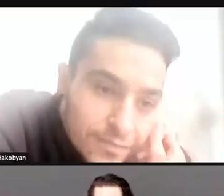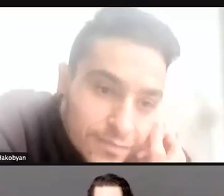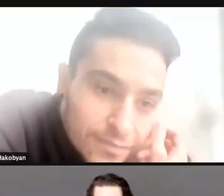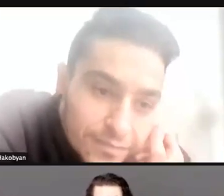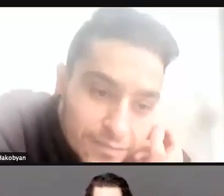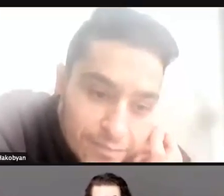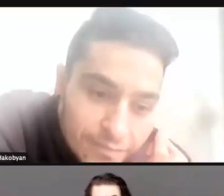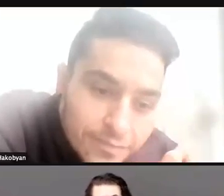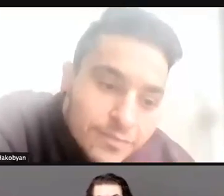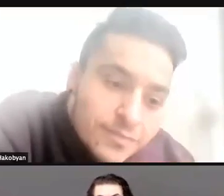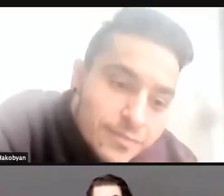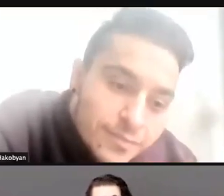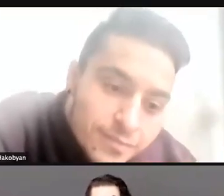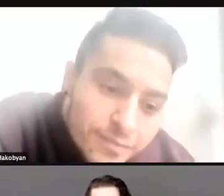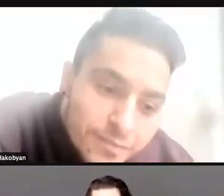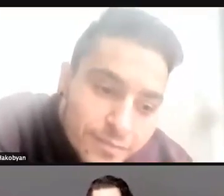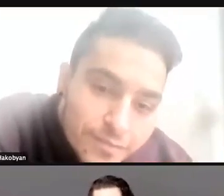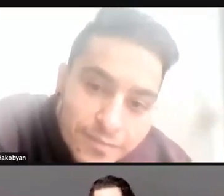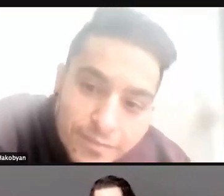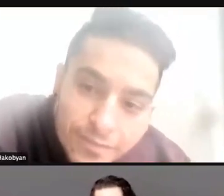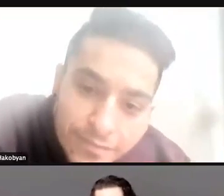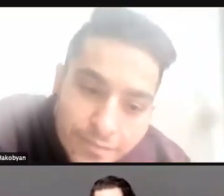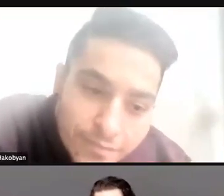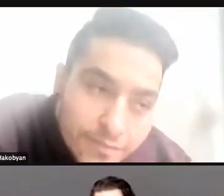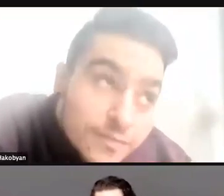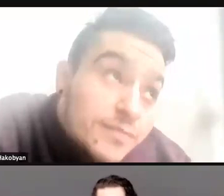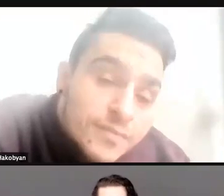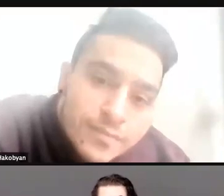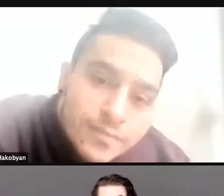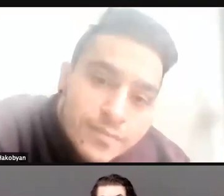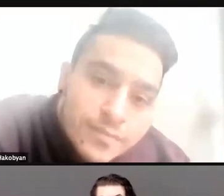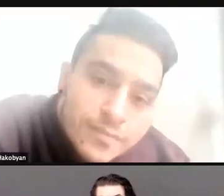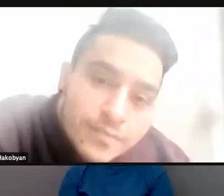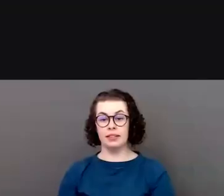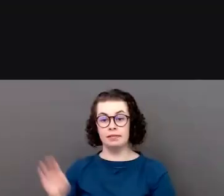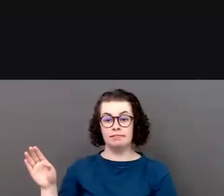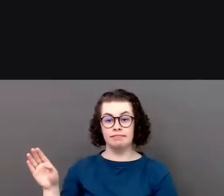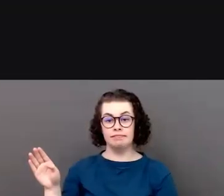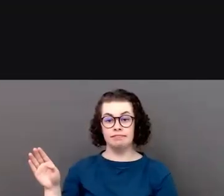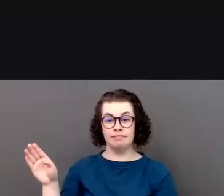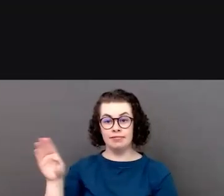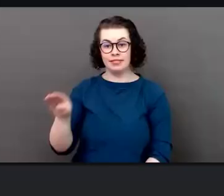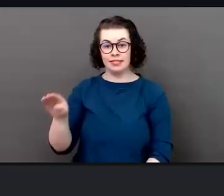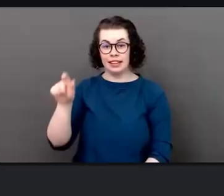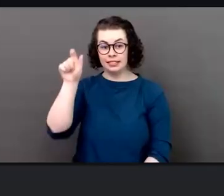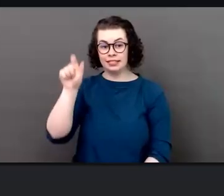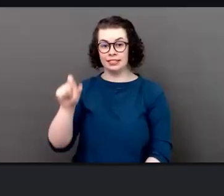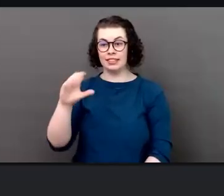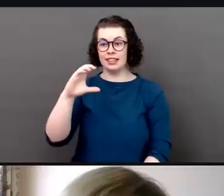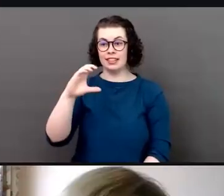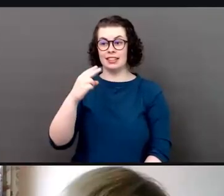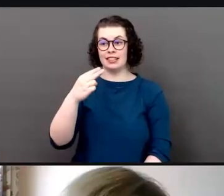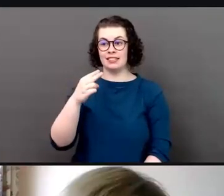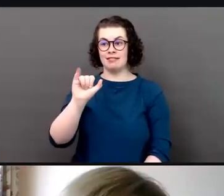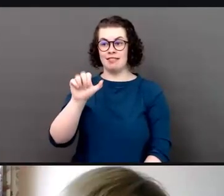Thank you very much, Meher. So next expert will be Chiara Giovannini. Chiara Giovannini